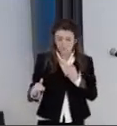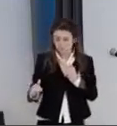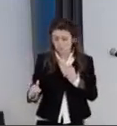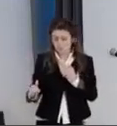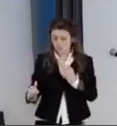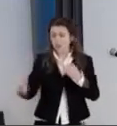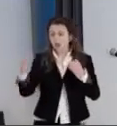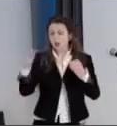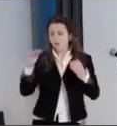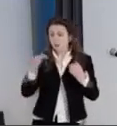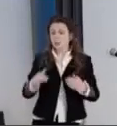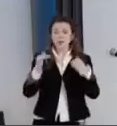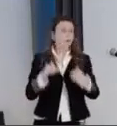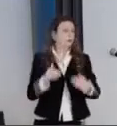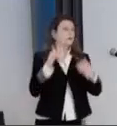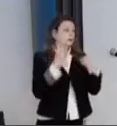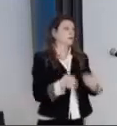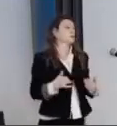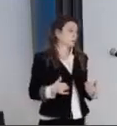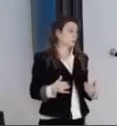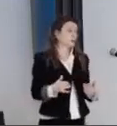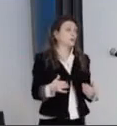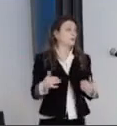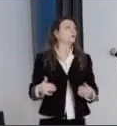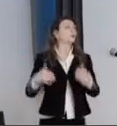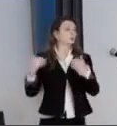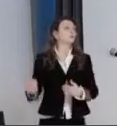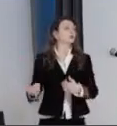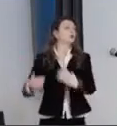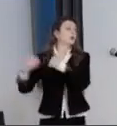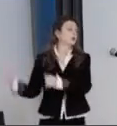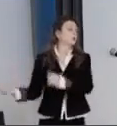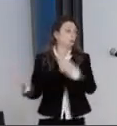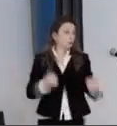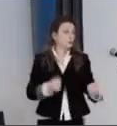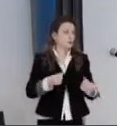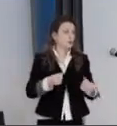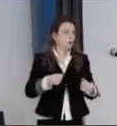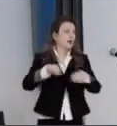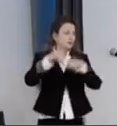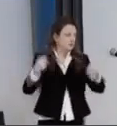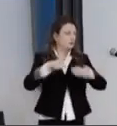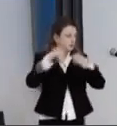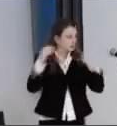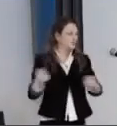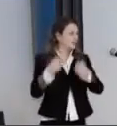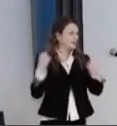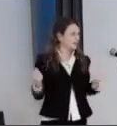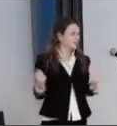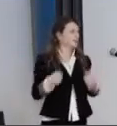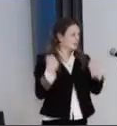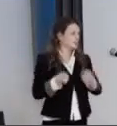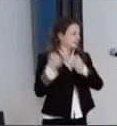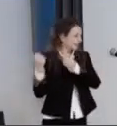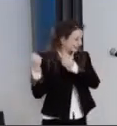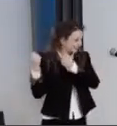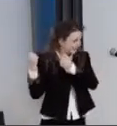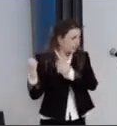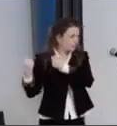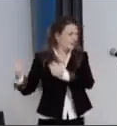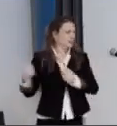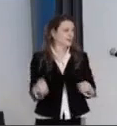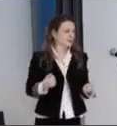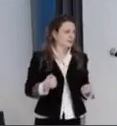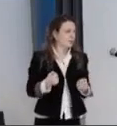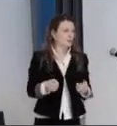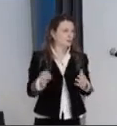claws, we would be under an aesthetic deception. For example, we would be crediting the goldsmith with having produced these items that convincingly